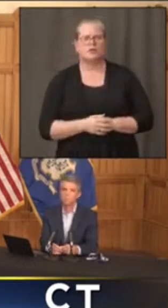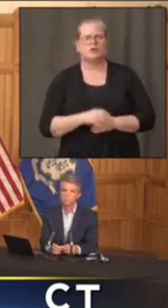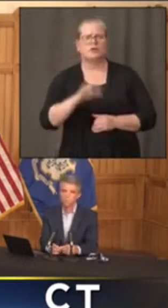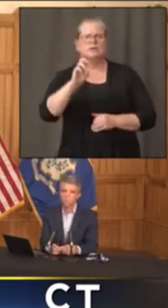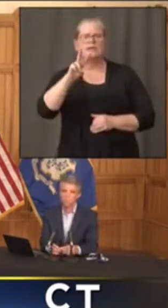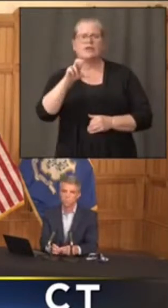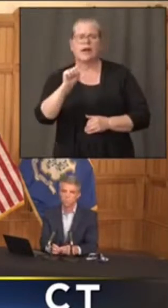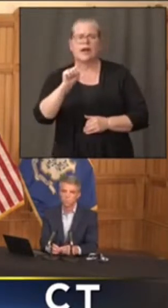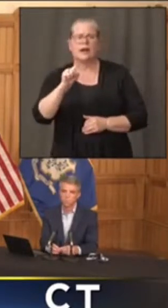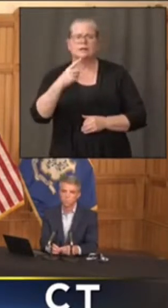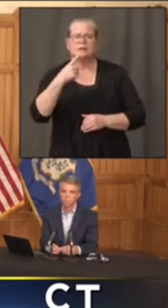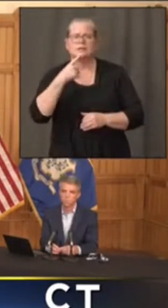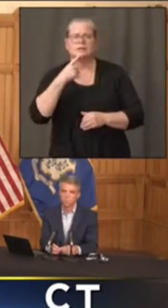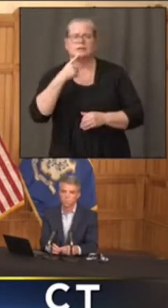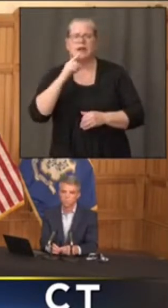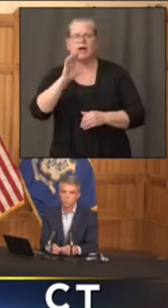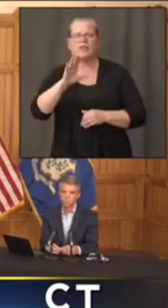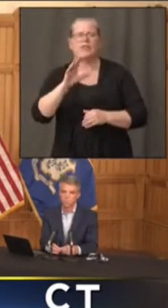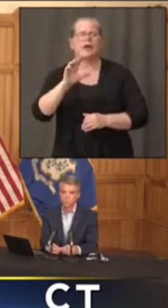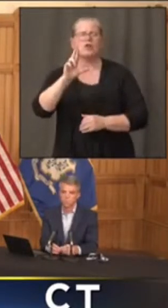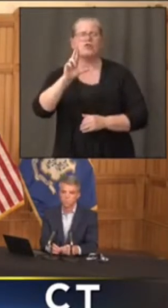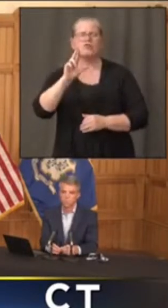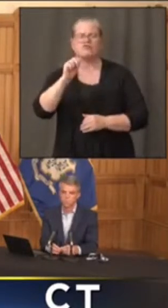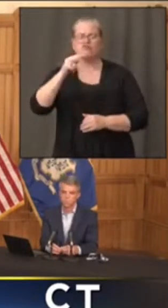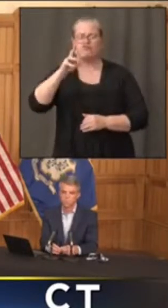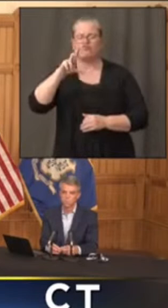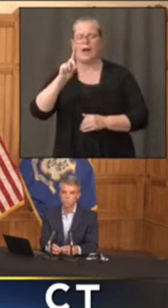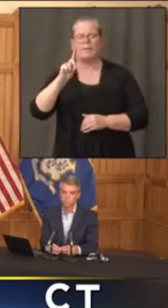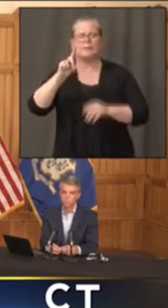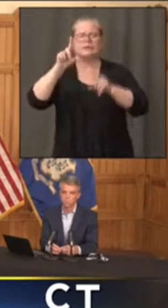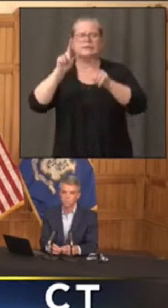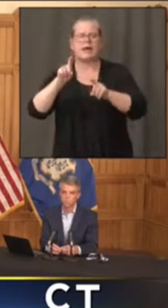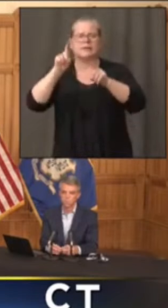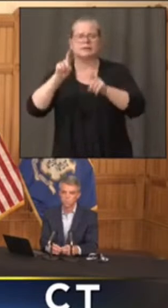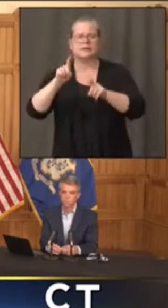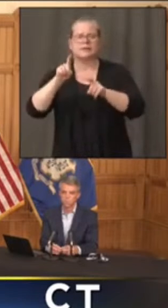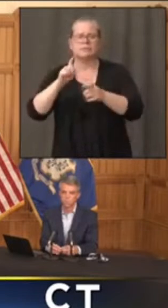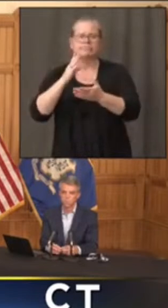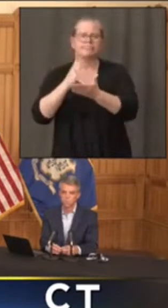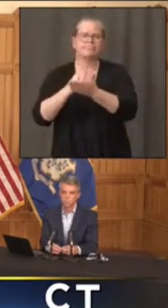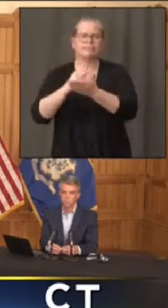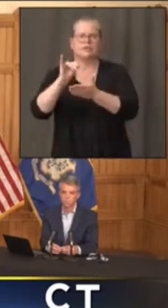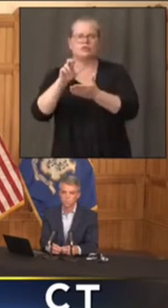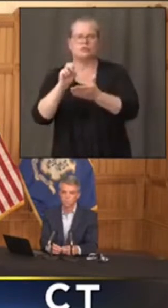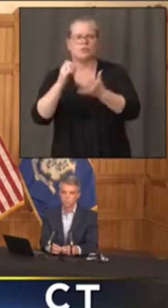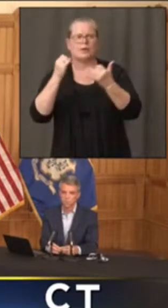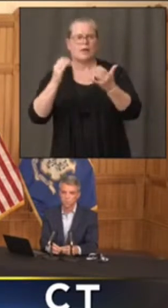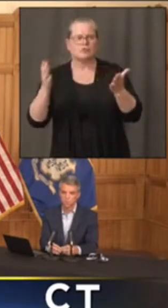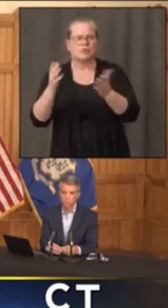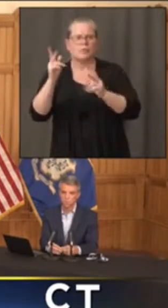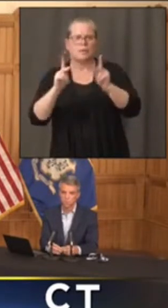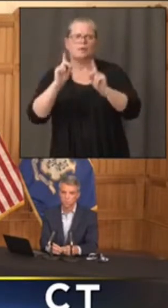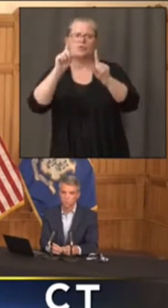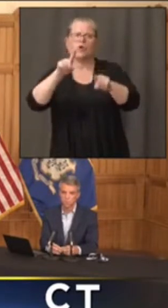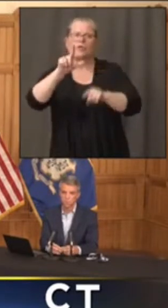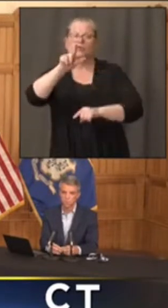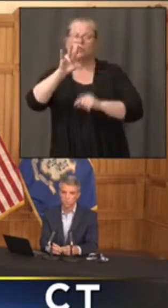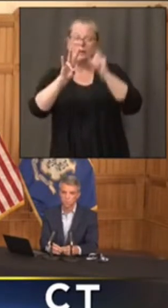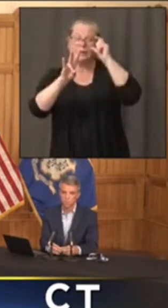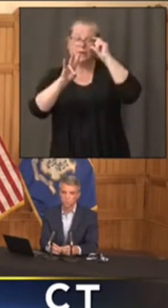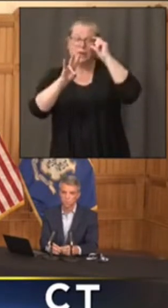at the end of June it now encourages people to go to its 27 derived from stations it says it has the capacity